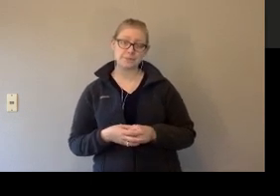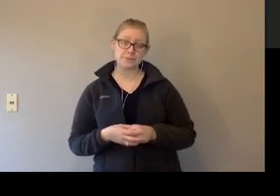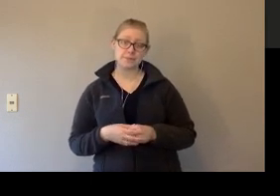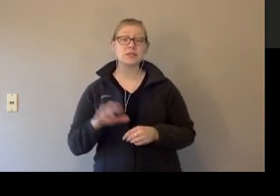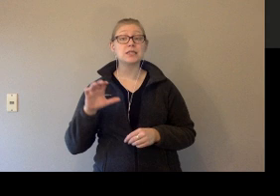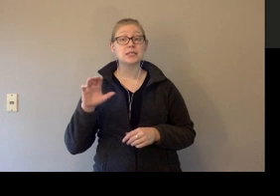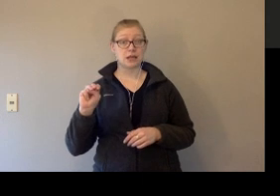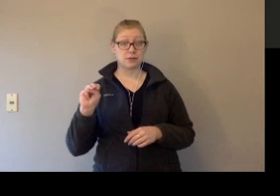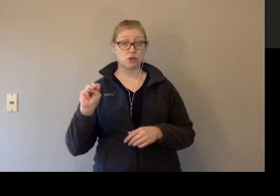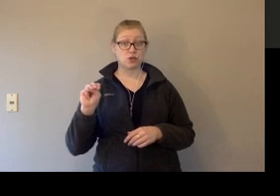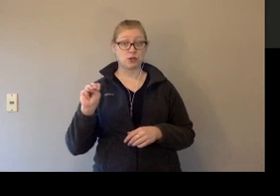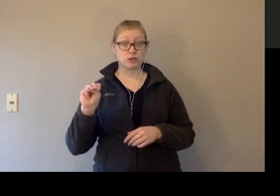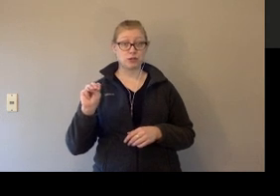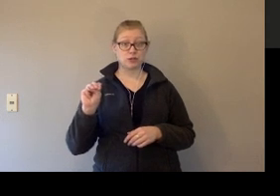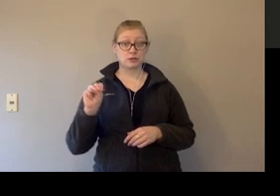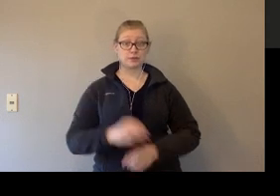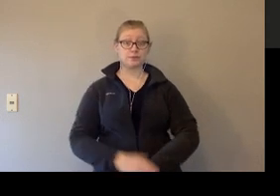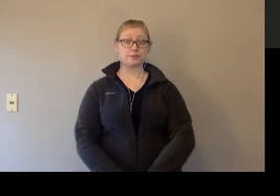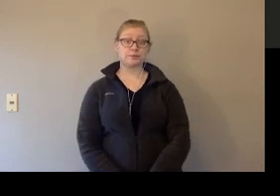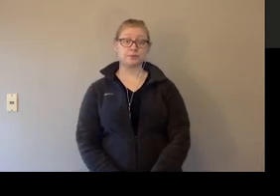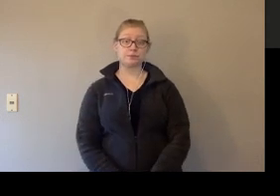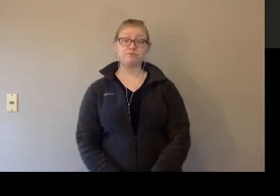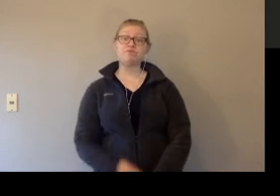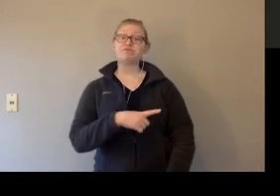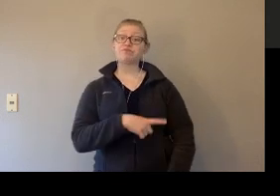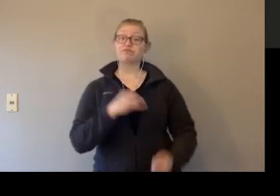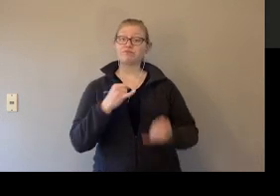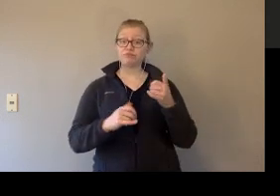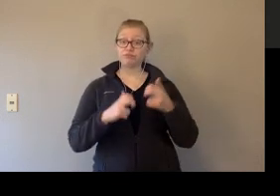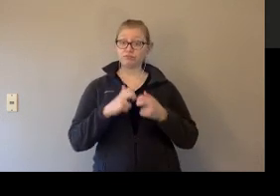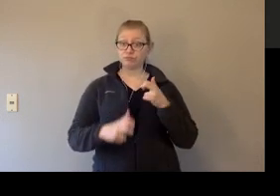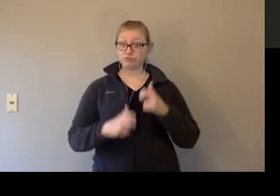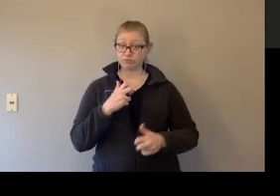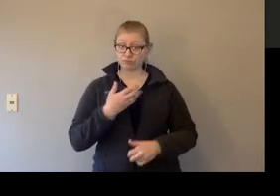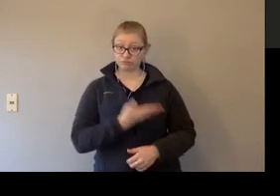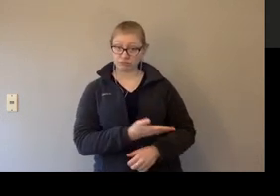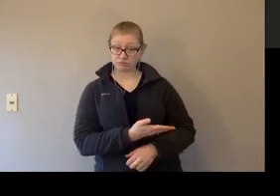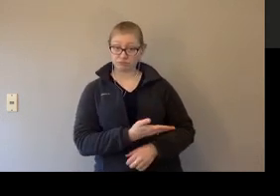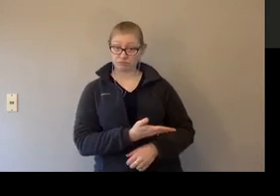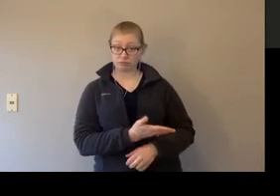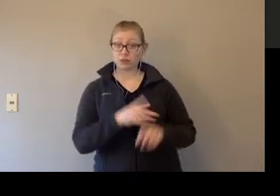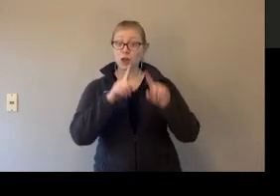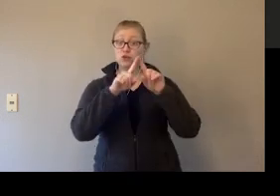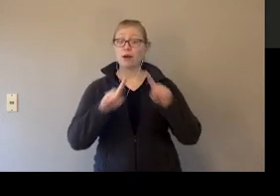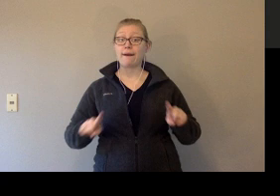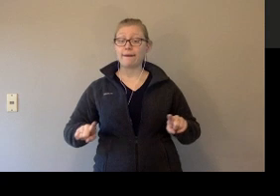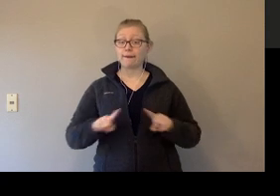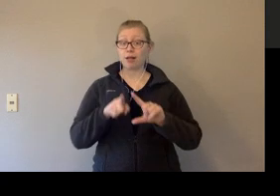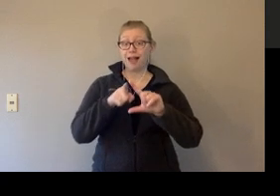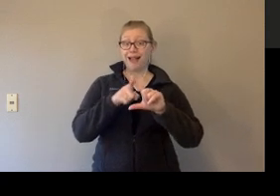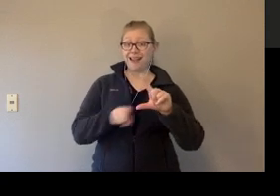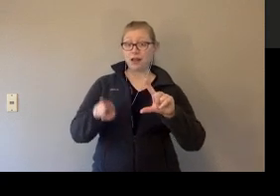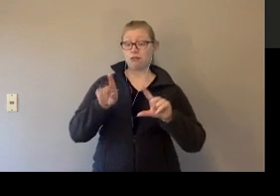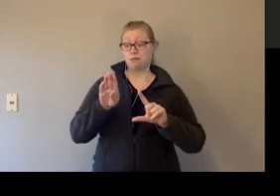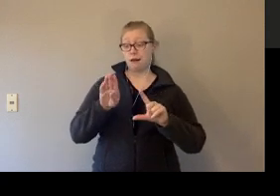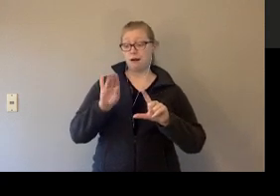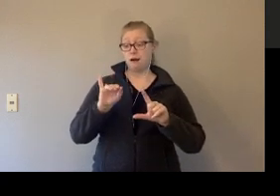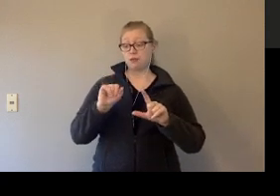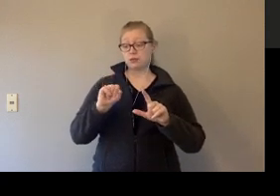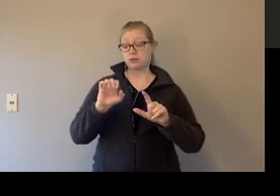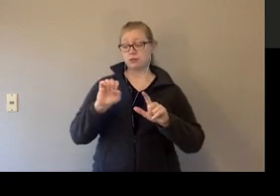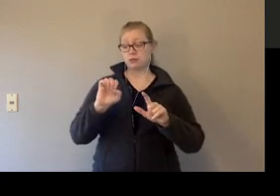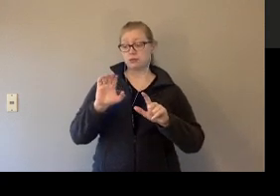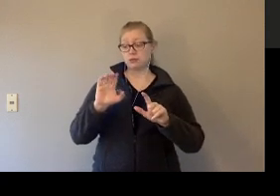centimeters. So the last problem, number 4, is the triangle angle bisector theorem. That's what we're